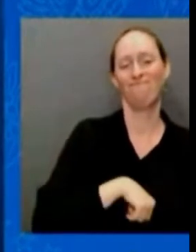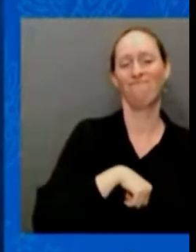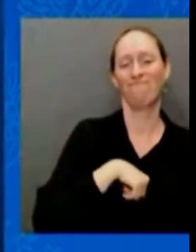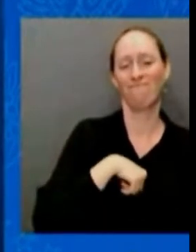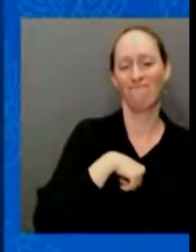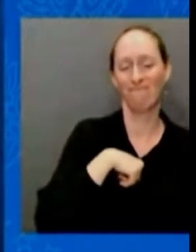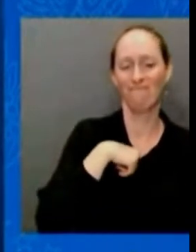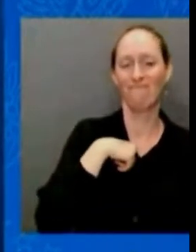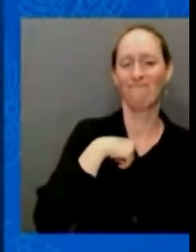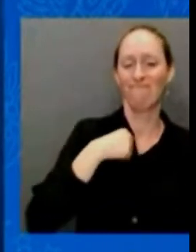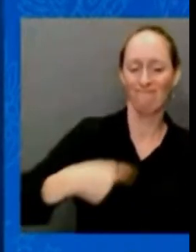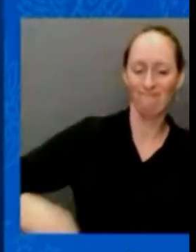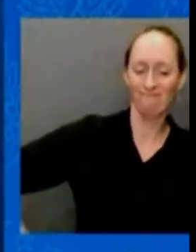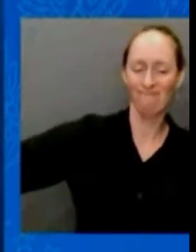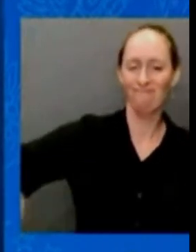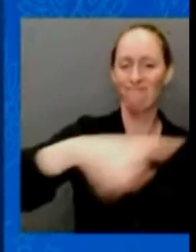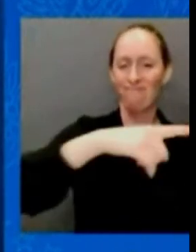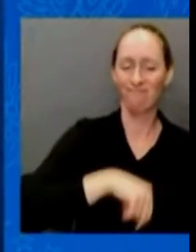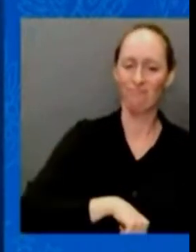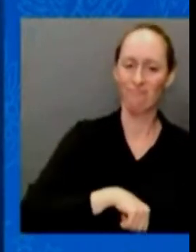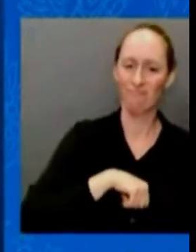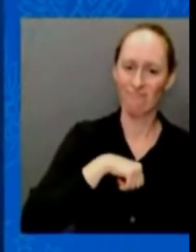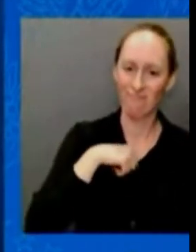better America,